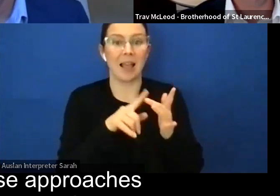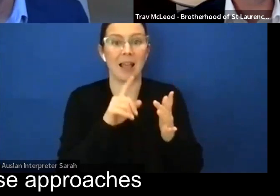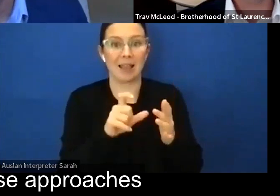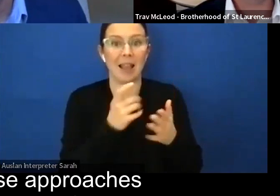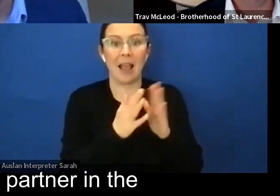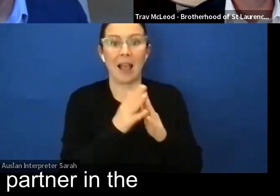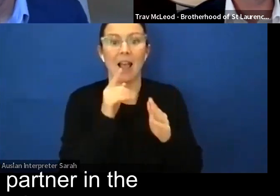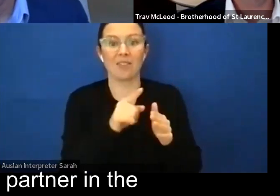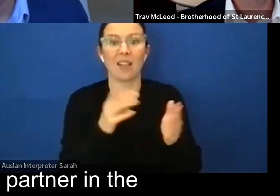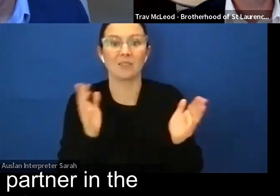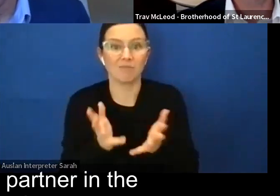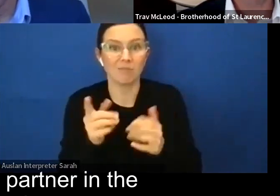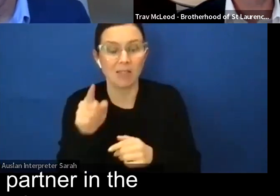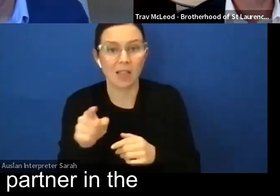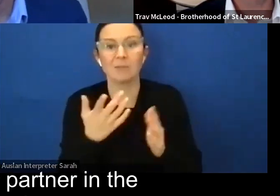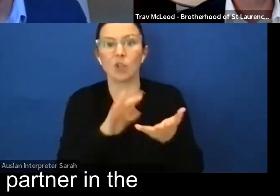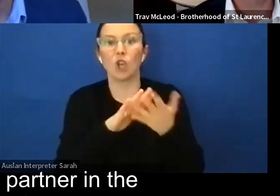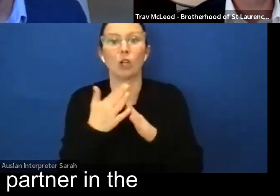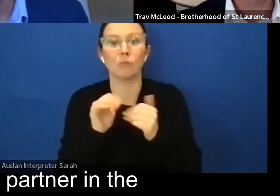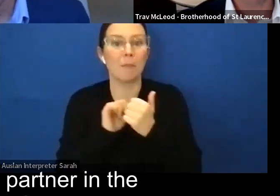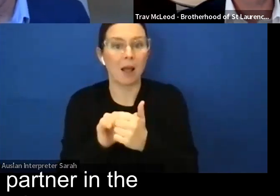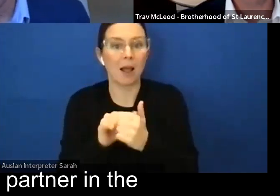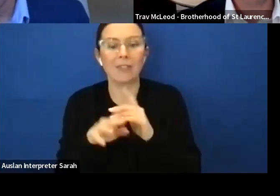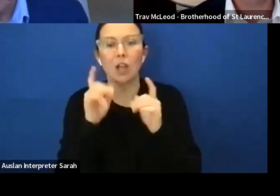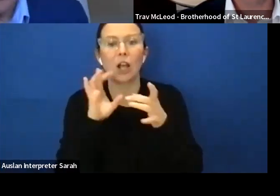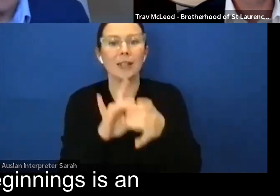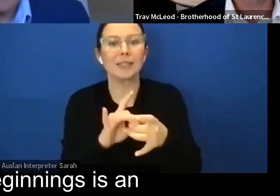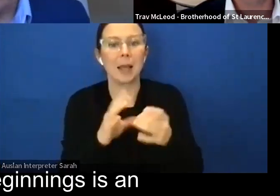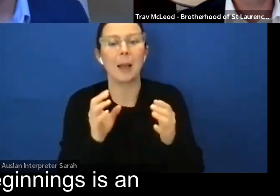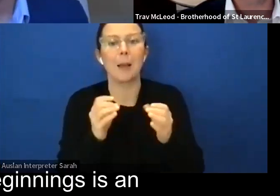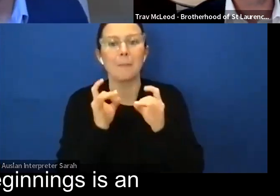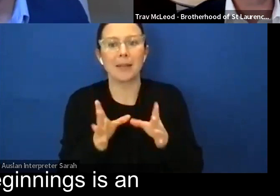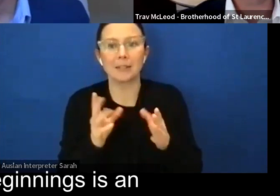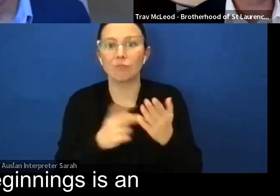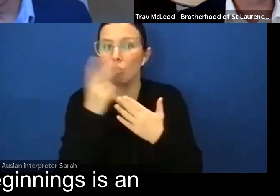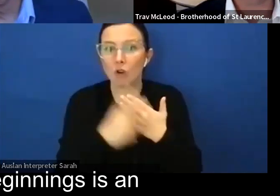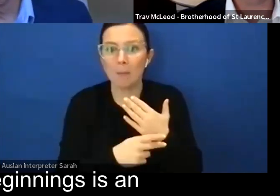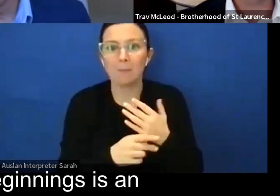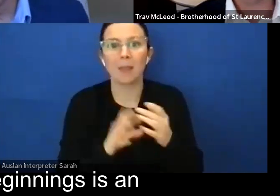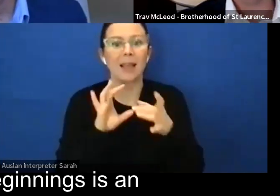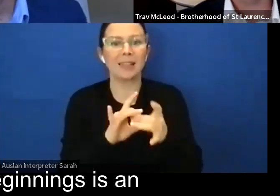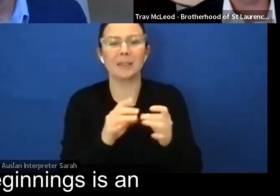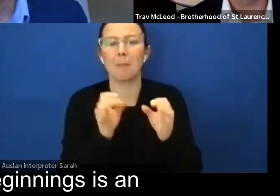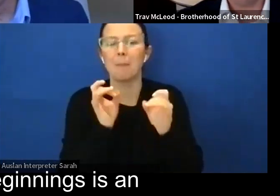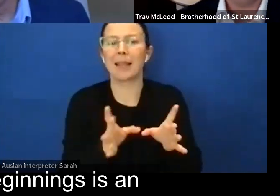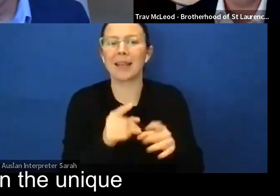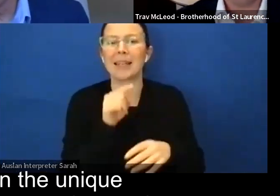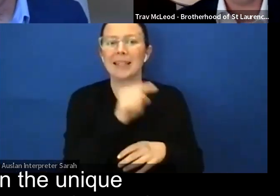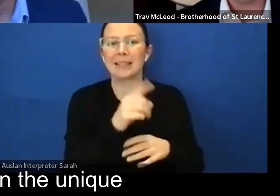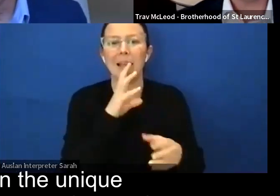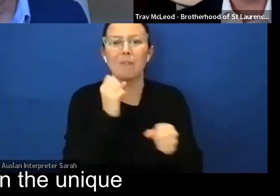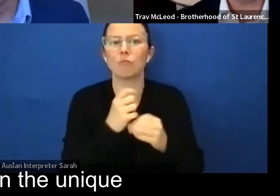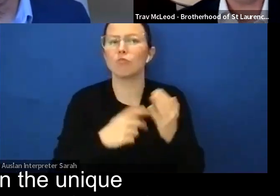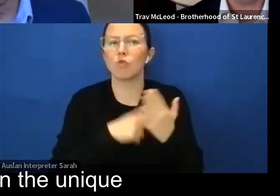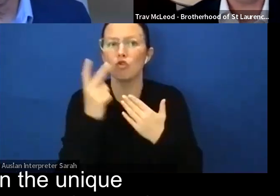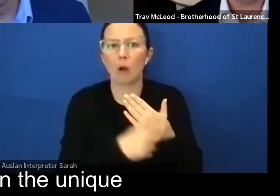is through our role as community partner in the Connected Beginnings program. Connected Beginnings is an Australian government program that